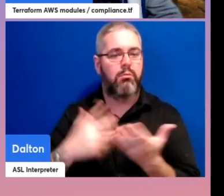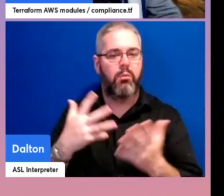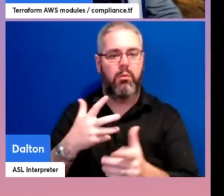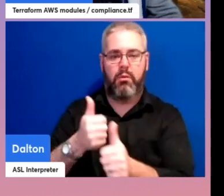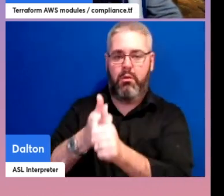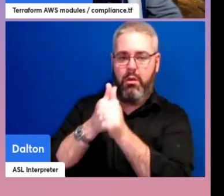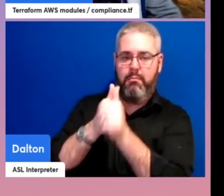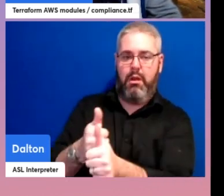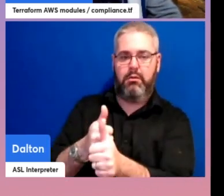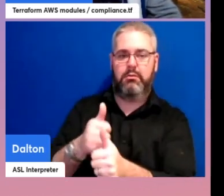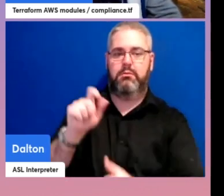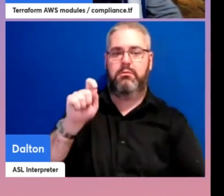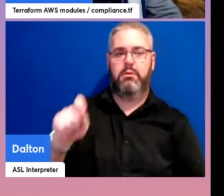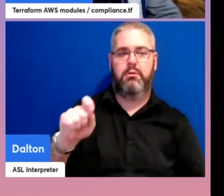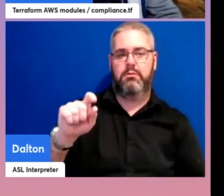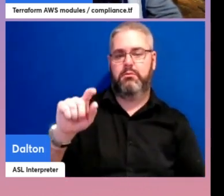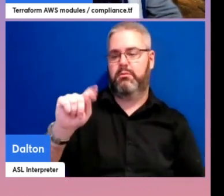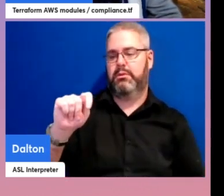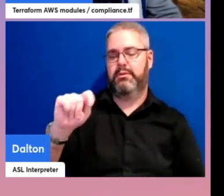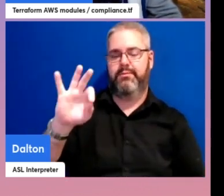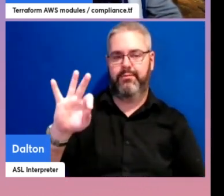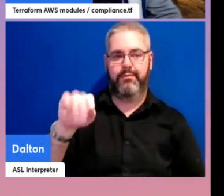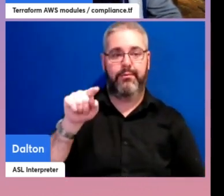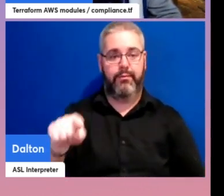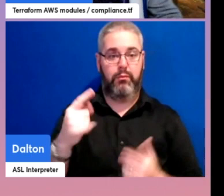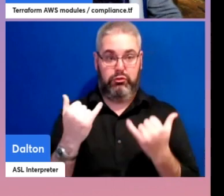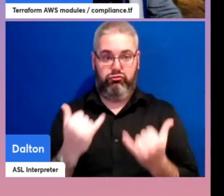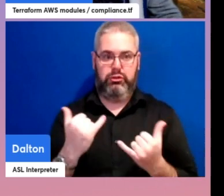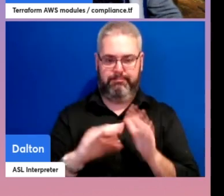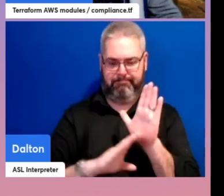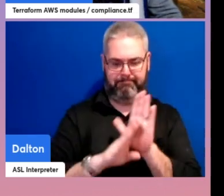compliance.tf, which is currently in development.